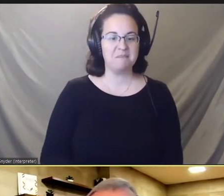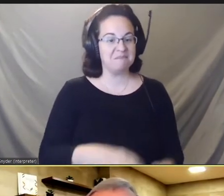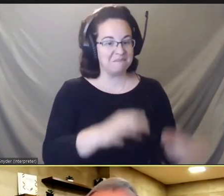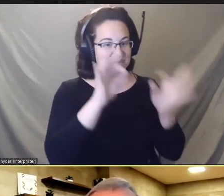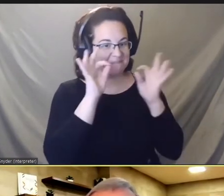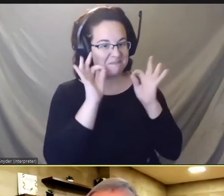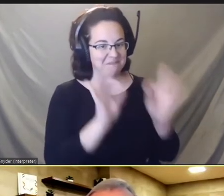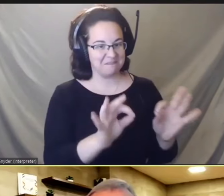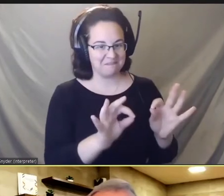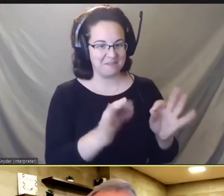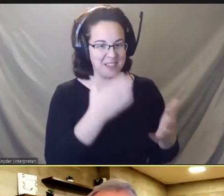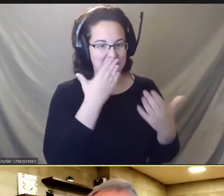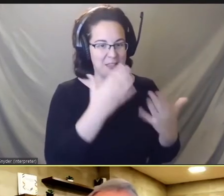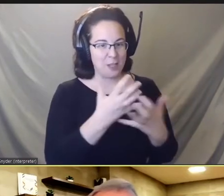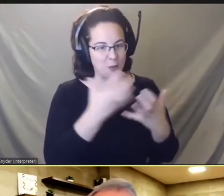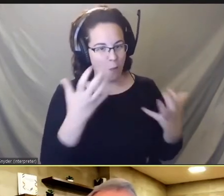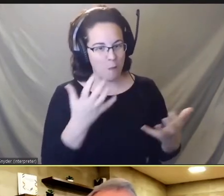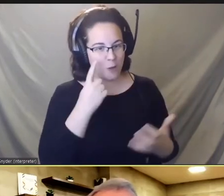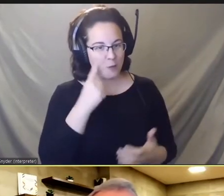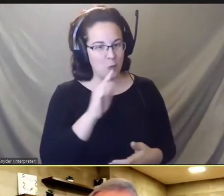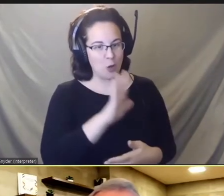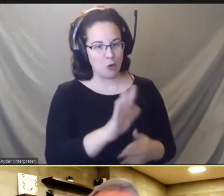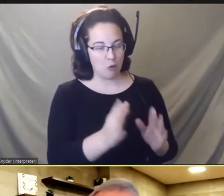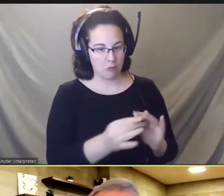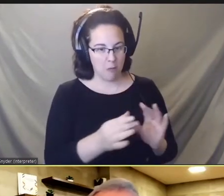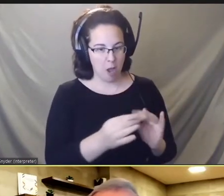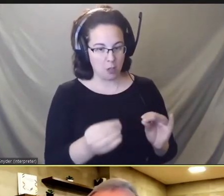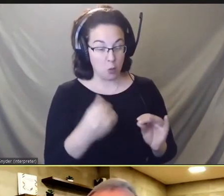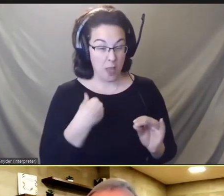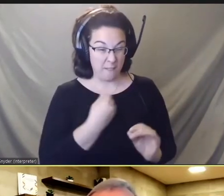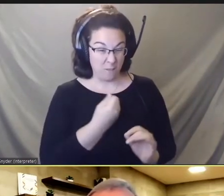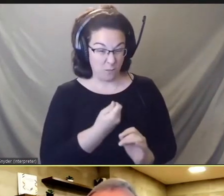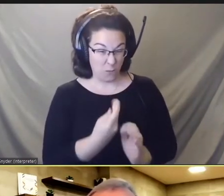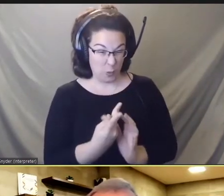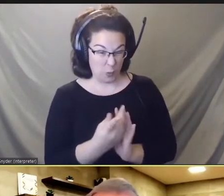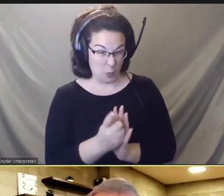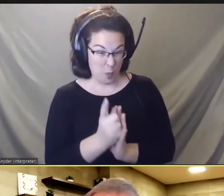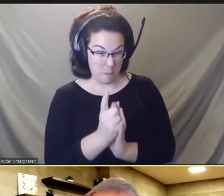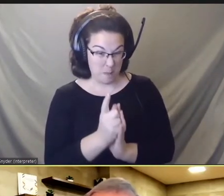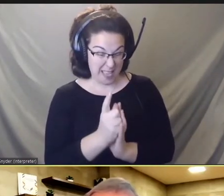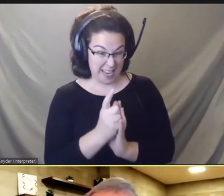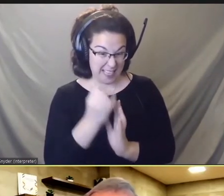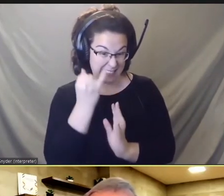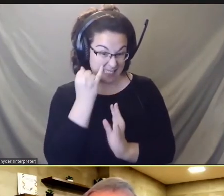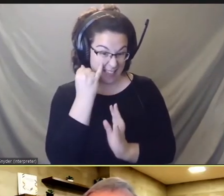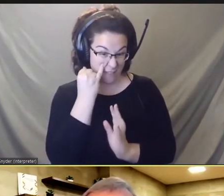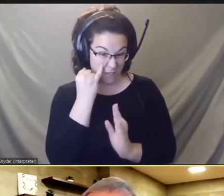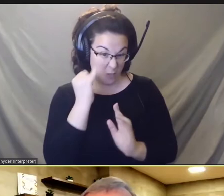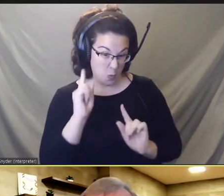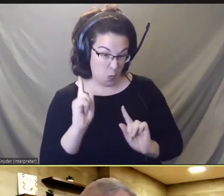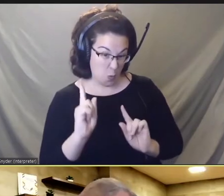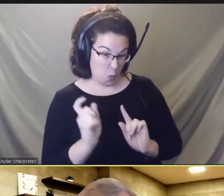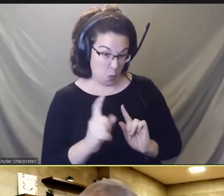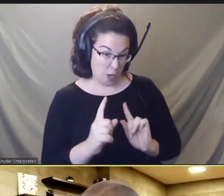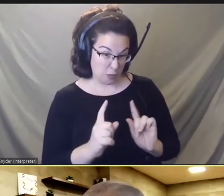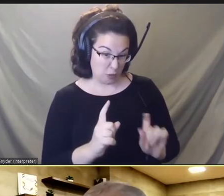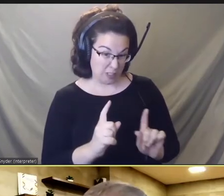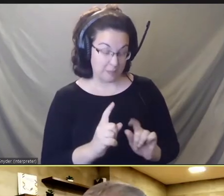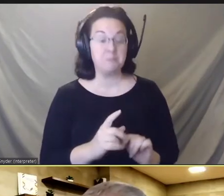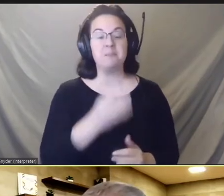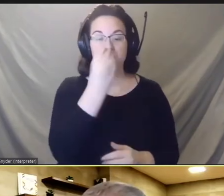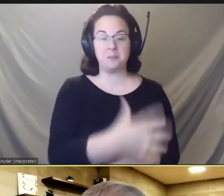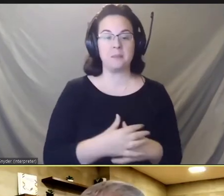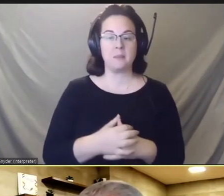Terrific. Well, thank you so much for your remarks. We have a couple minutes if we have questions. And by